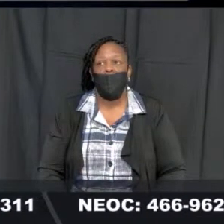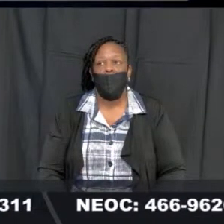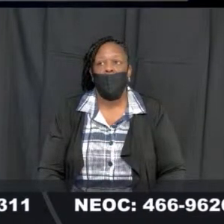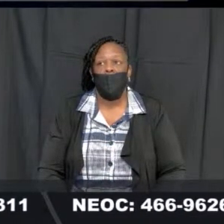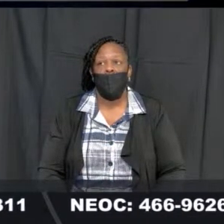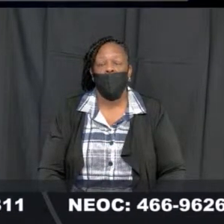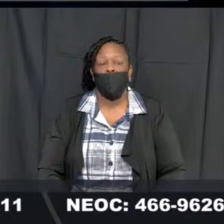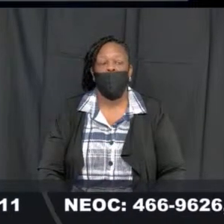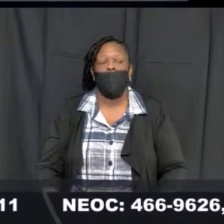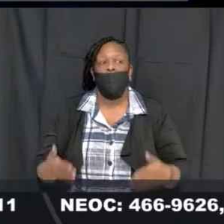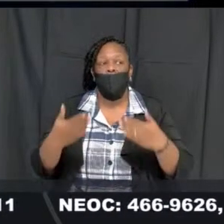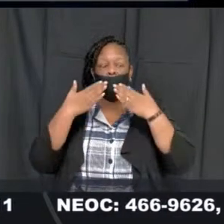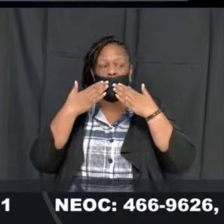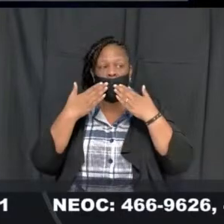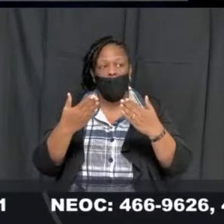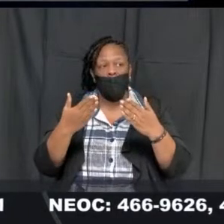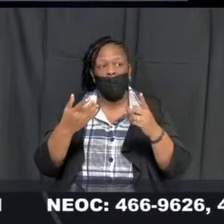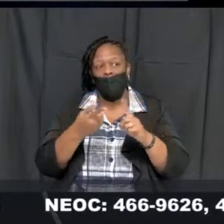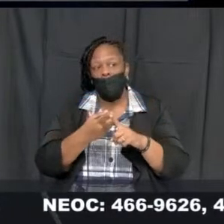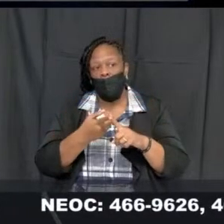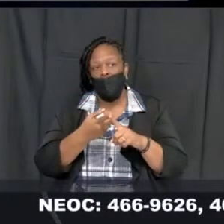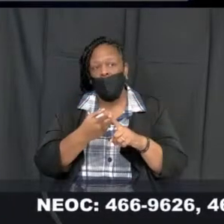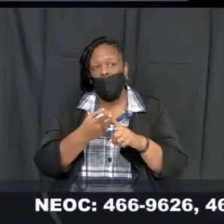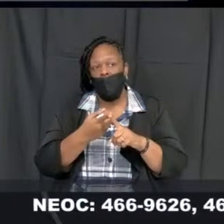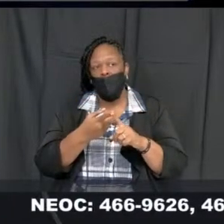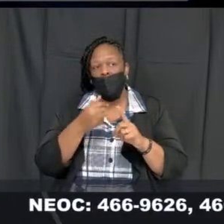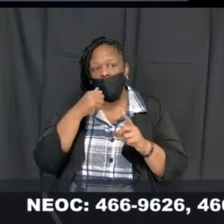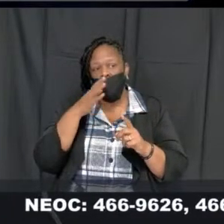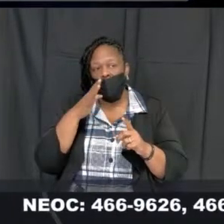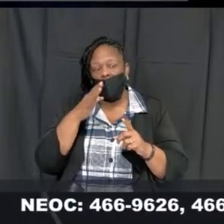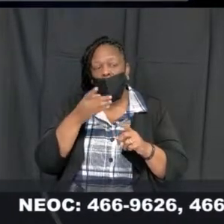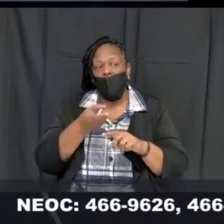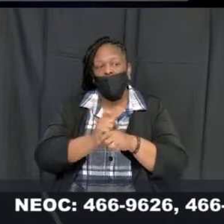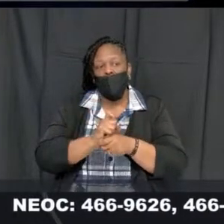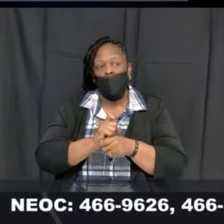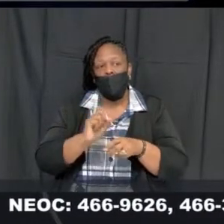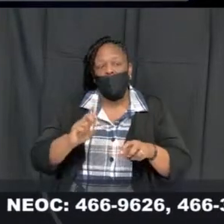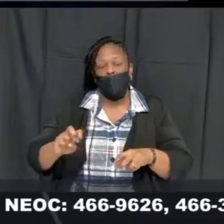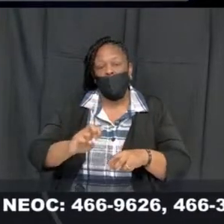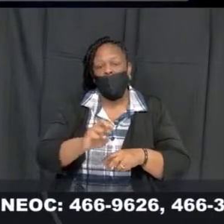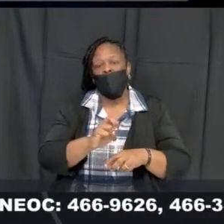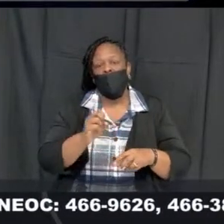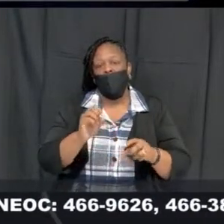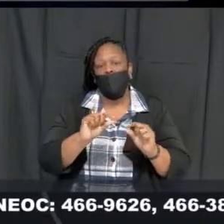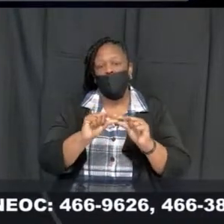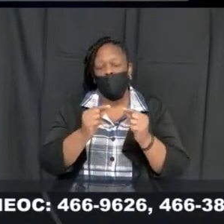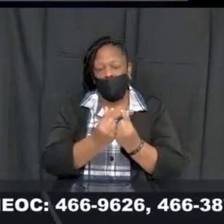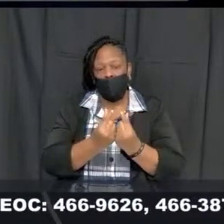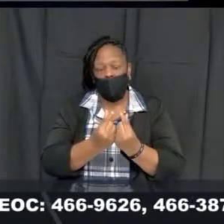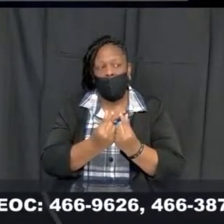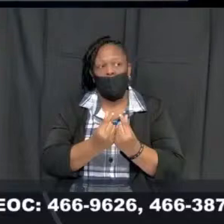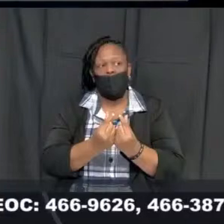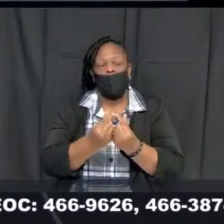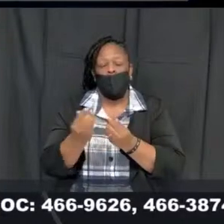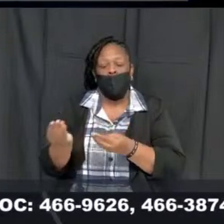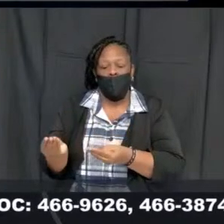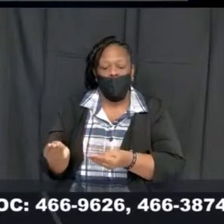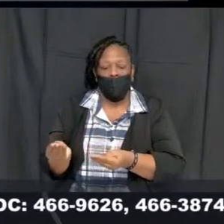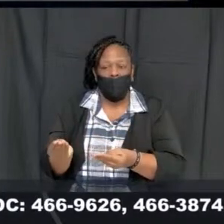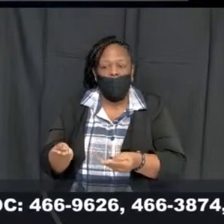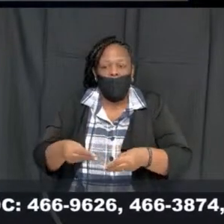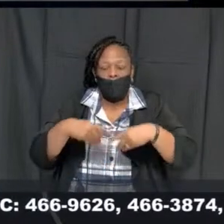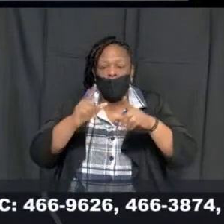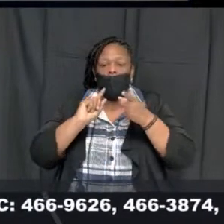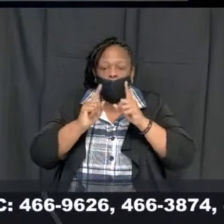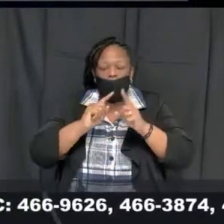And we thank you, Mrs. Matthews, for that very important address that you gave,